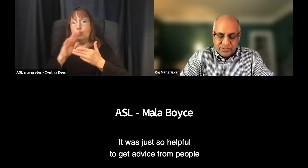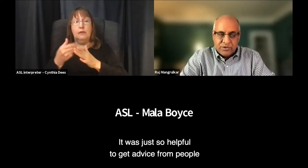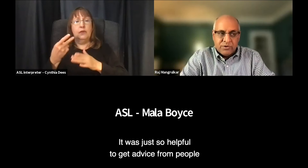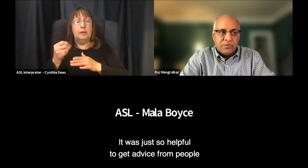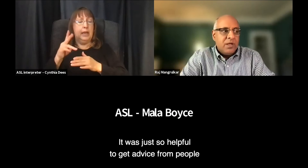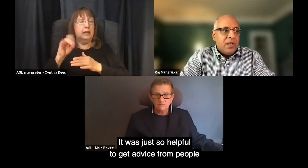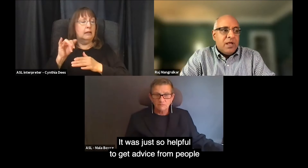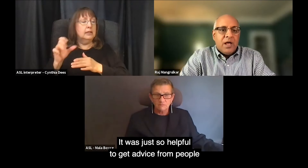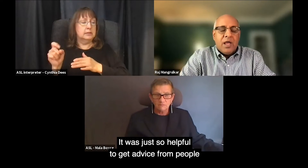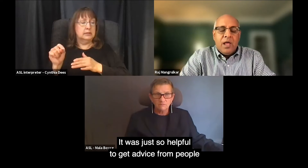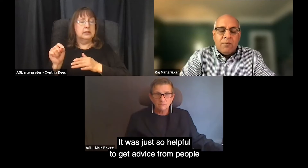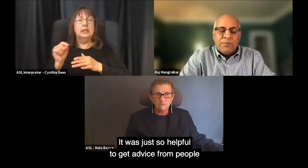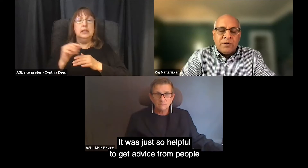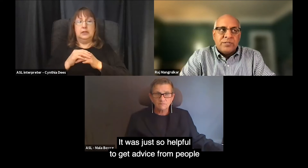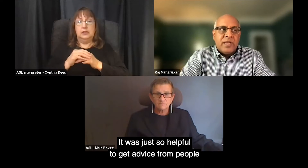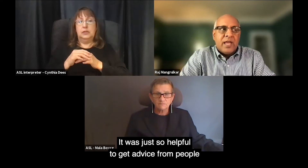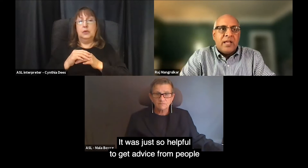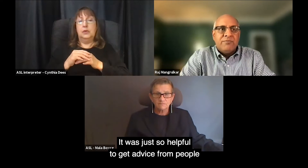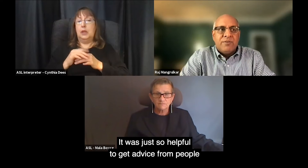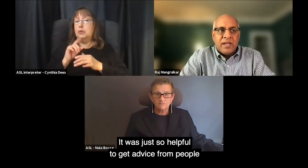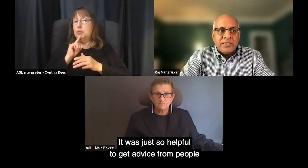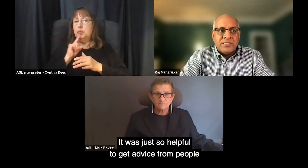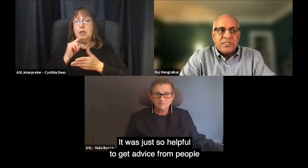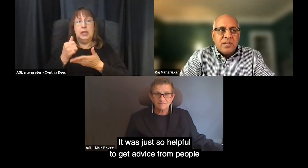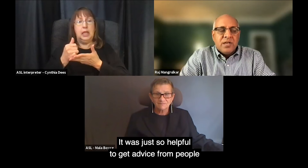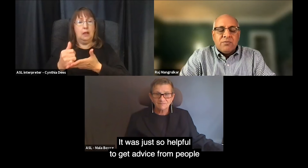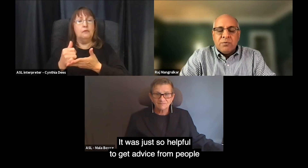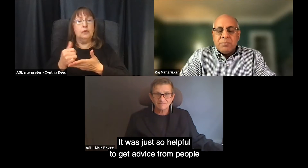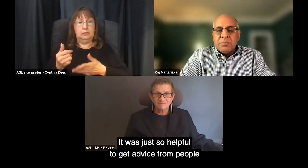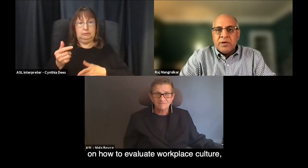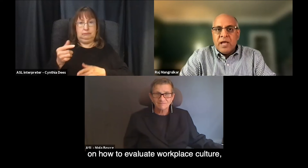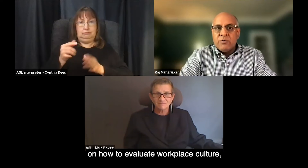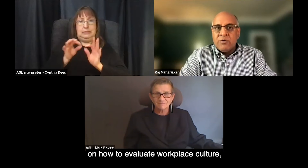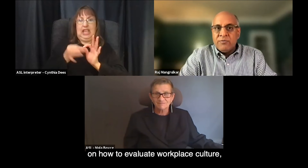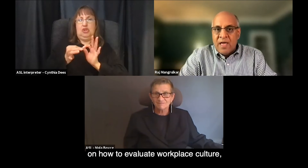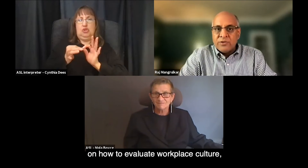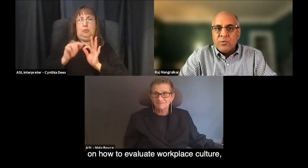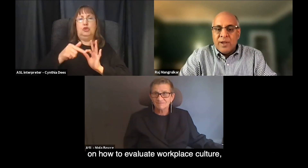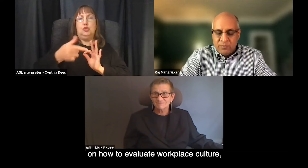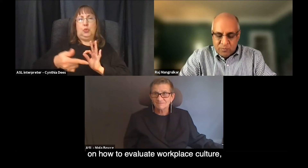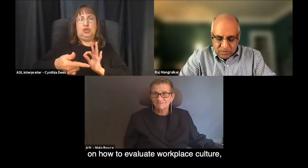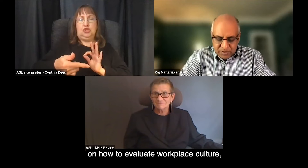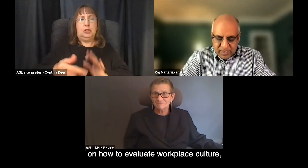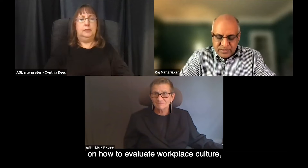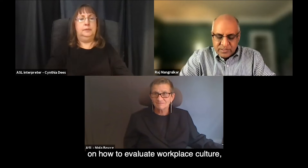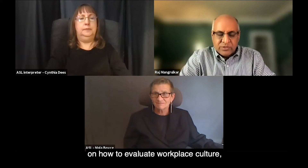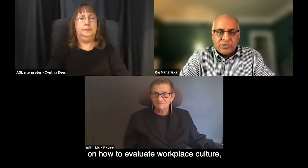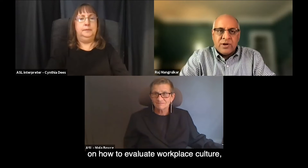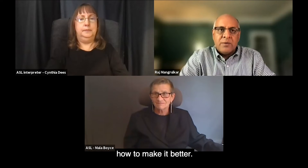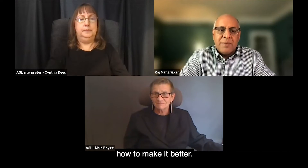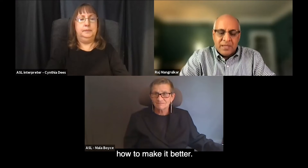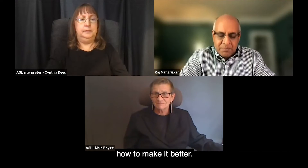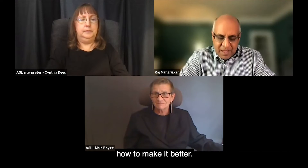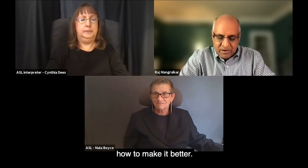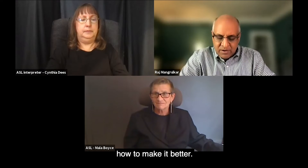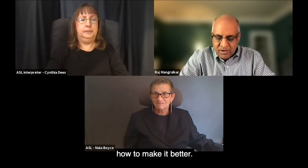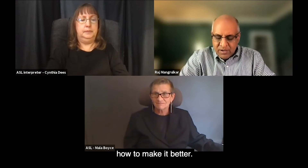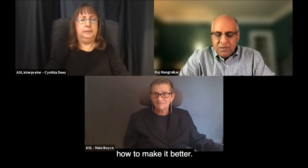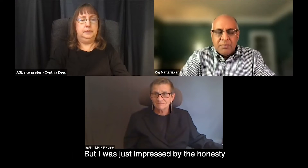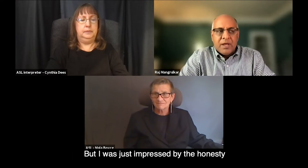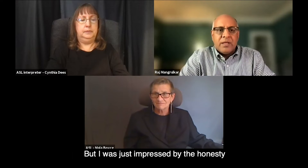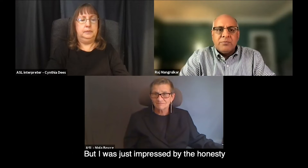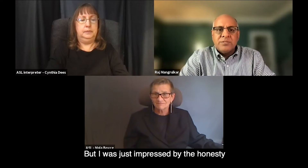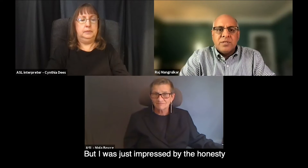was just so helpful to get advice from people on how to evaluate workplace culture, how to make it